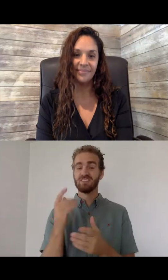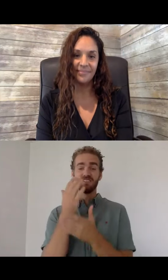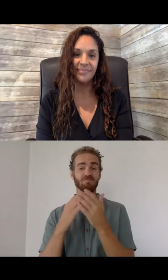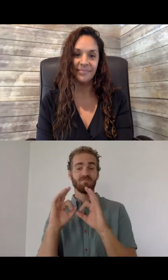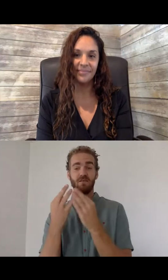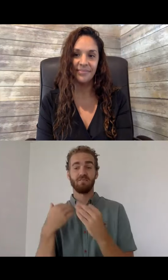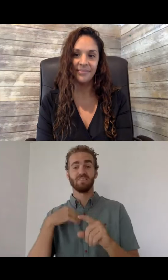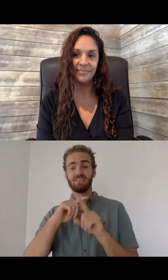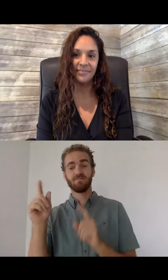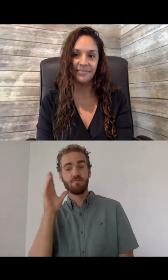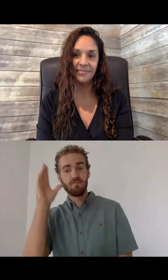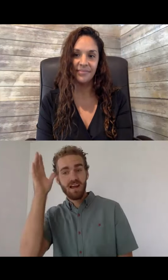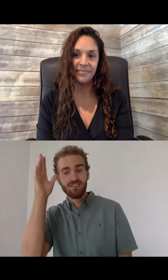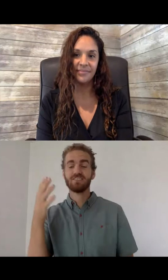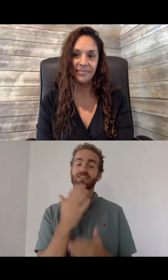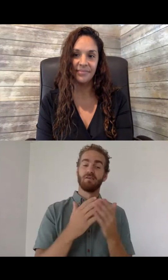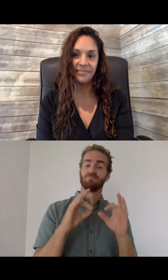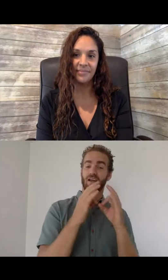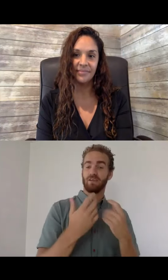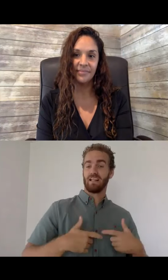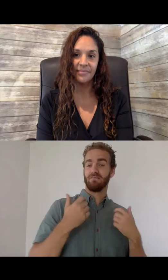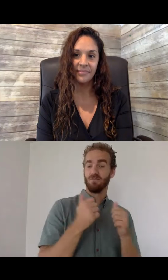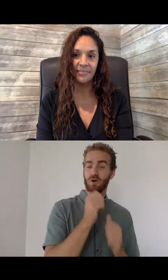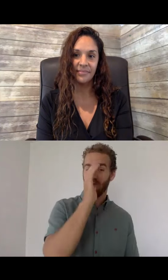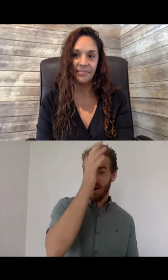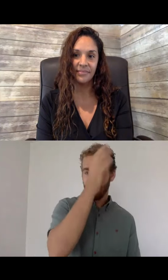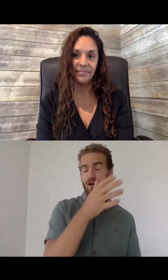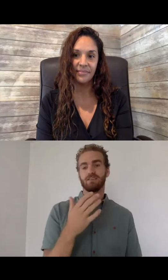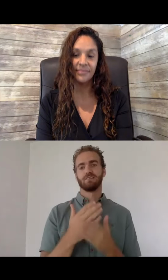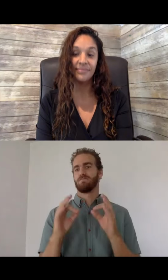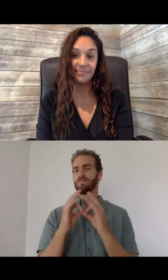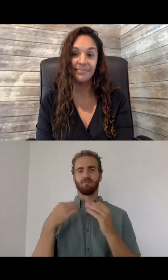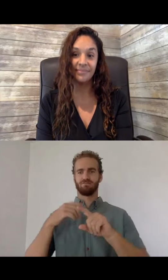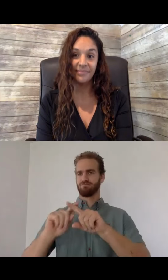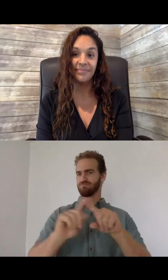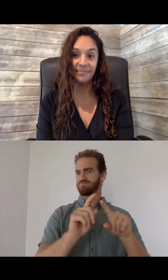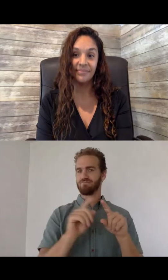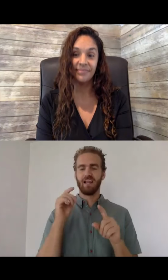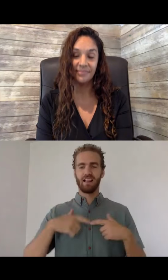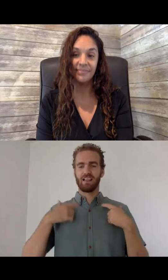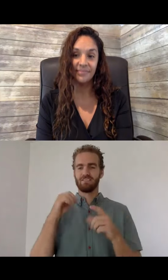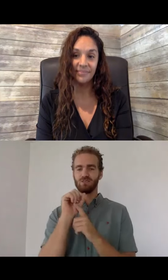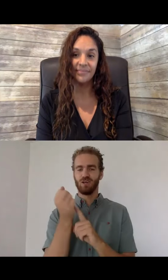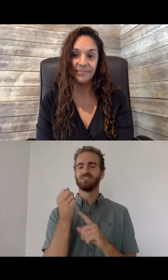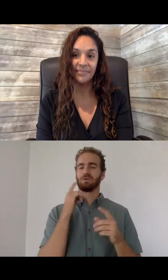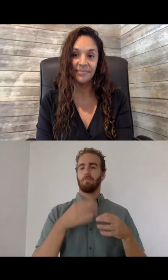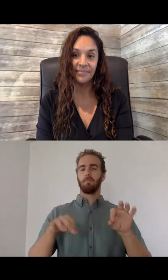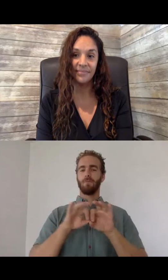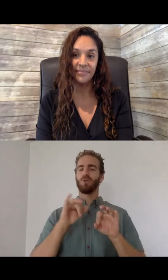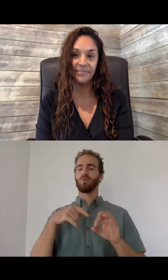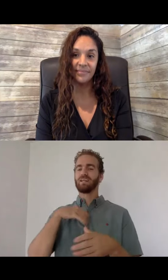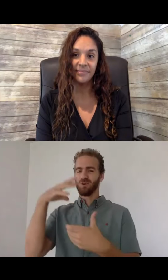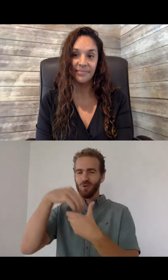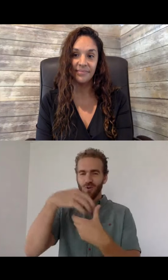same. We are all different. Some families have different parents. Some families live with grandparents. Some families have a variety of different